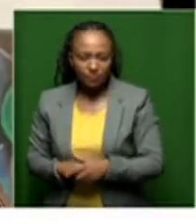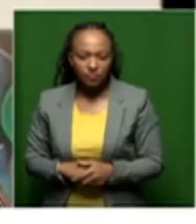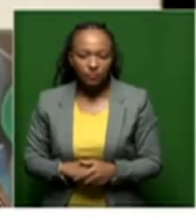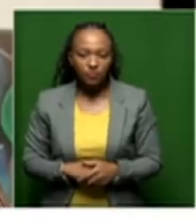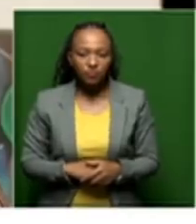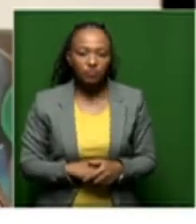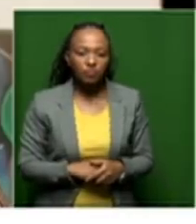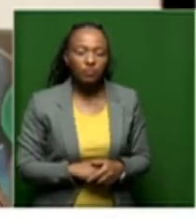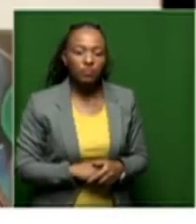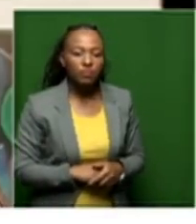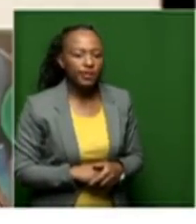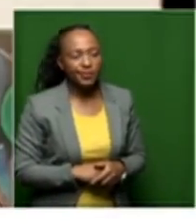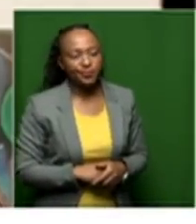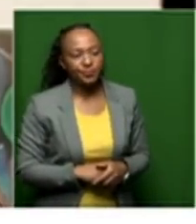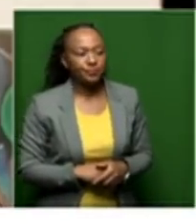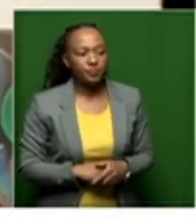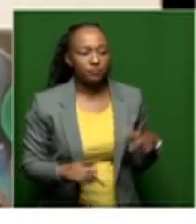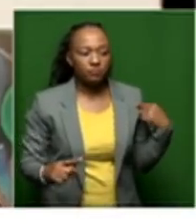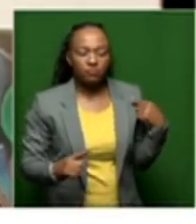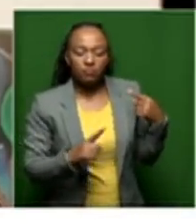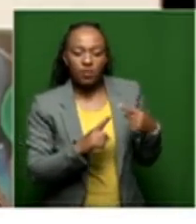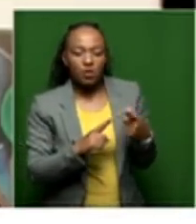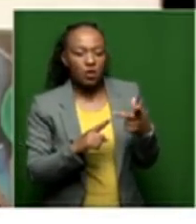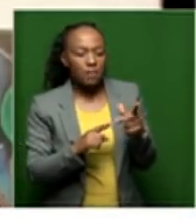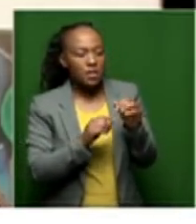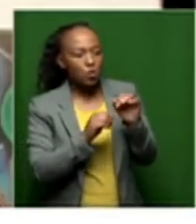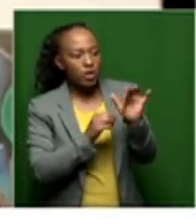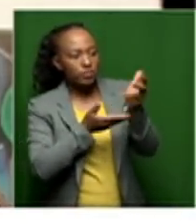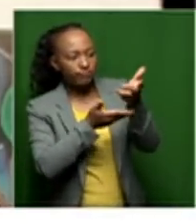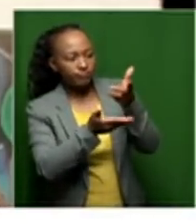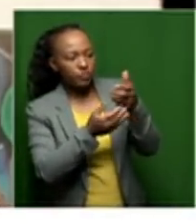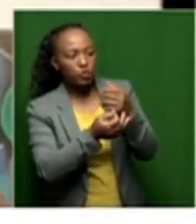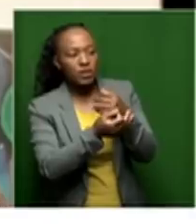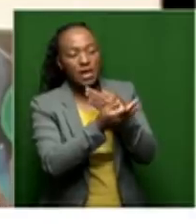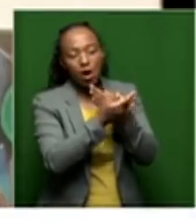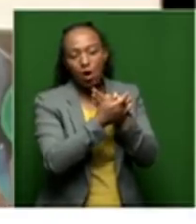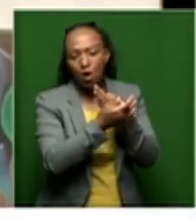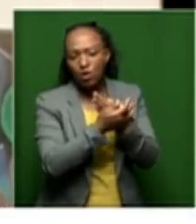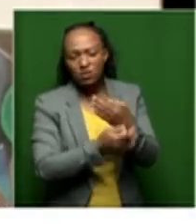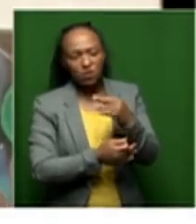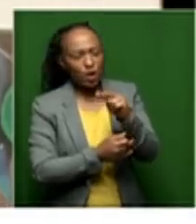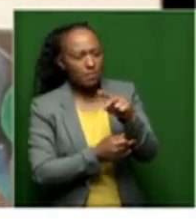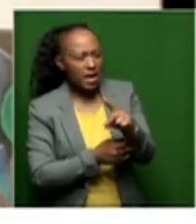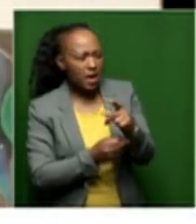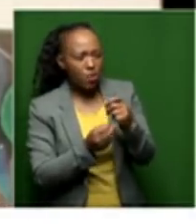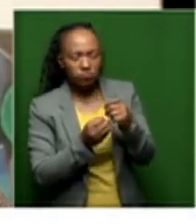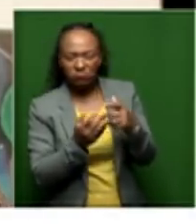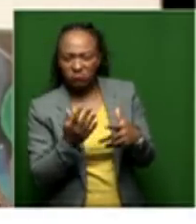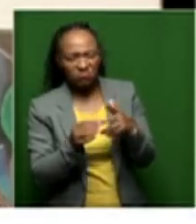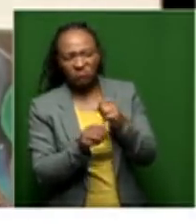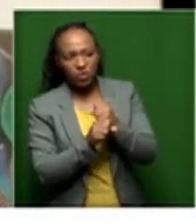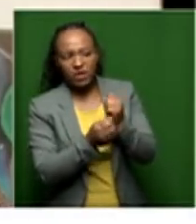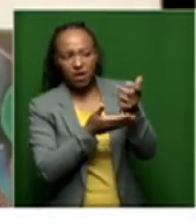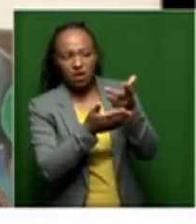No, we have not interacted with the Hawks or the law enforcement agencies on the old cases that